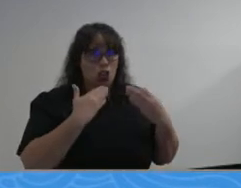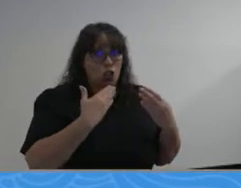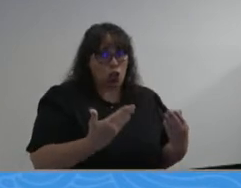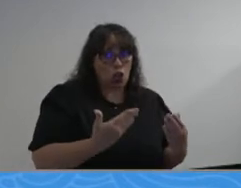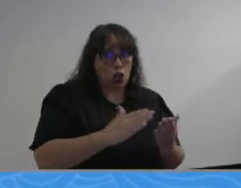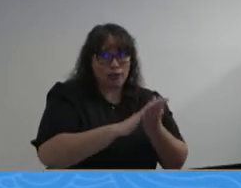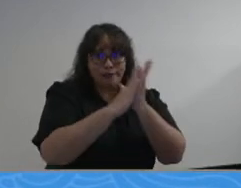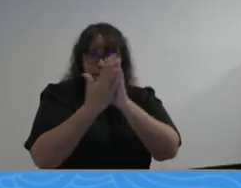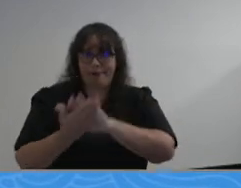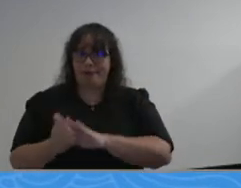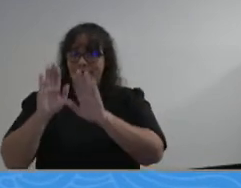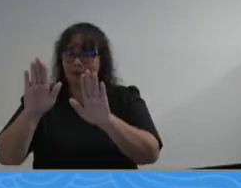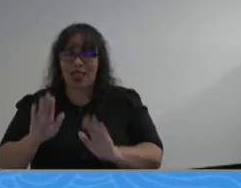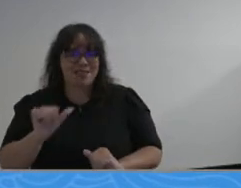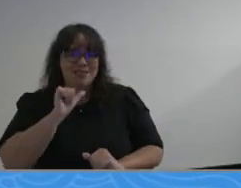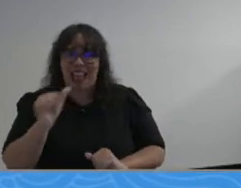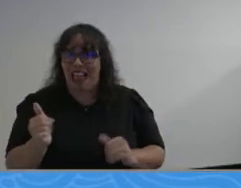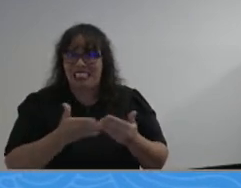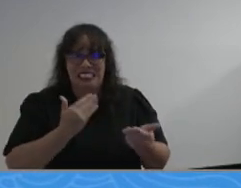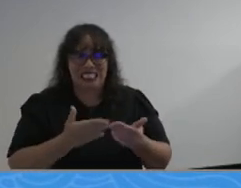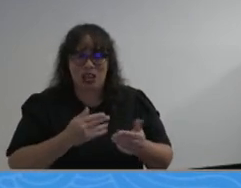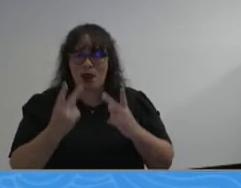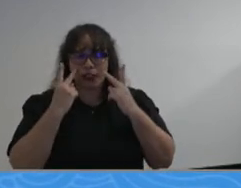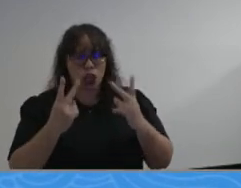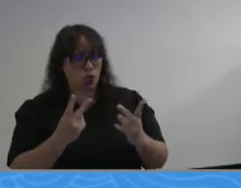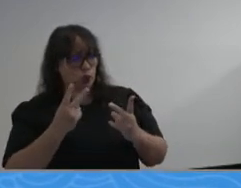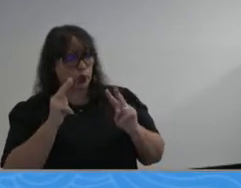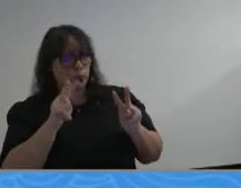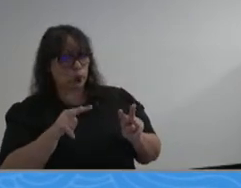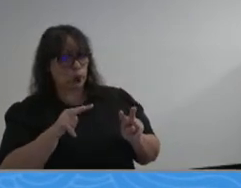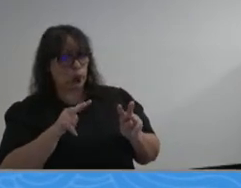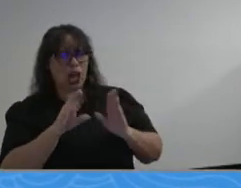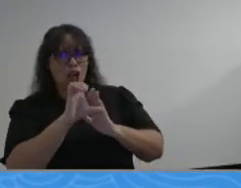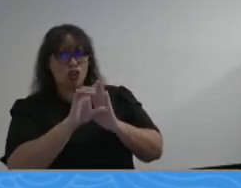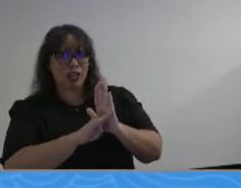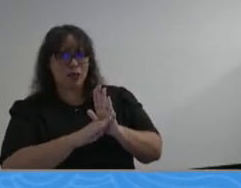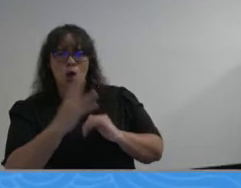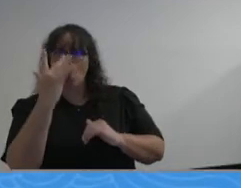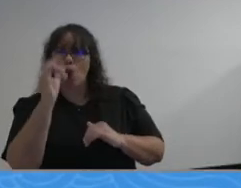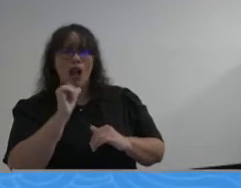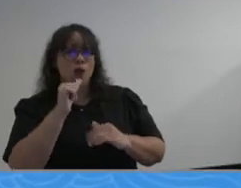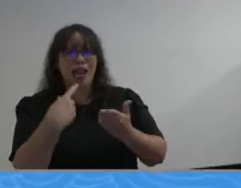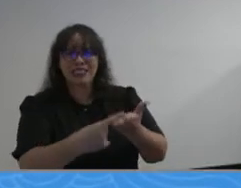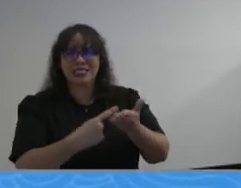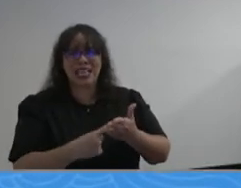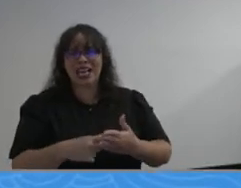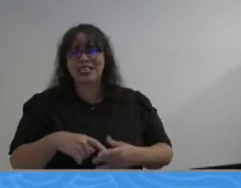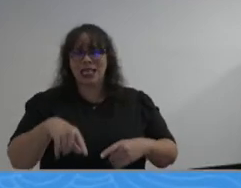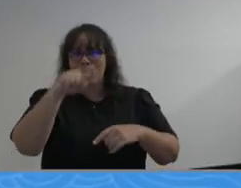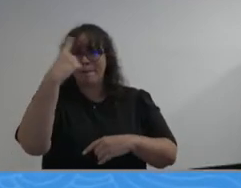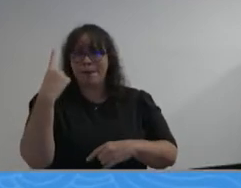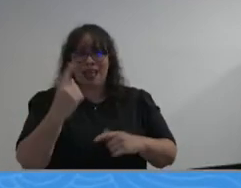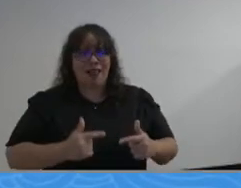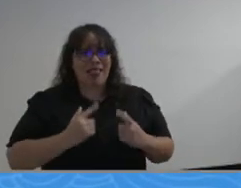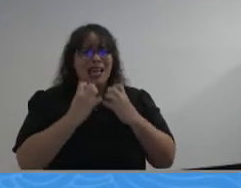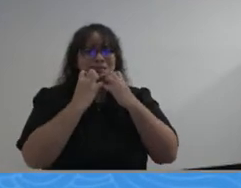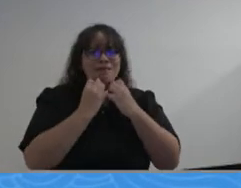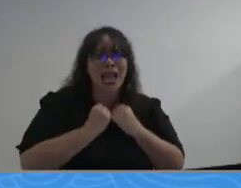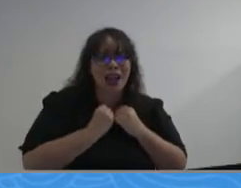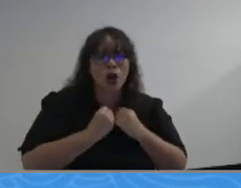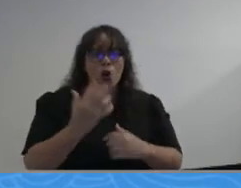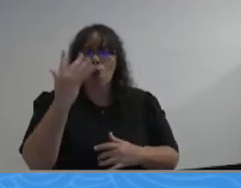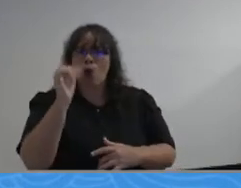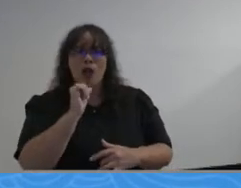not an easy thing. But we have to look at our curriculum to say, why don't we talk about Black Lives Matter? We have to say, why don't we see more Black and brown teachers in our